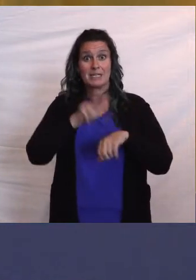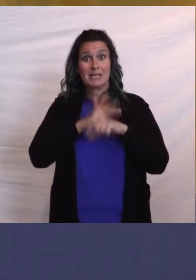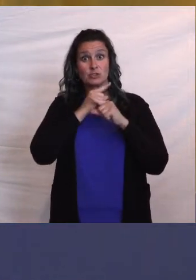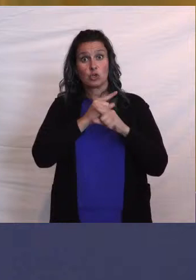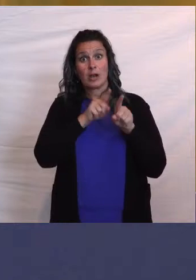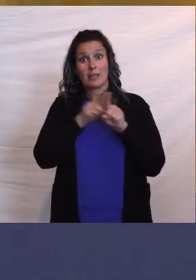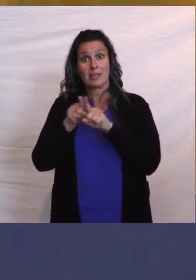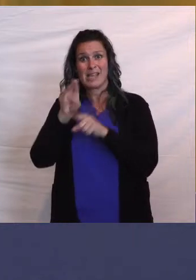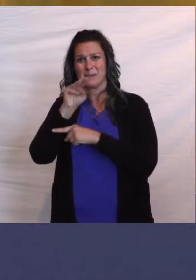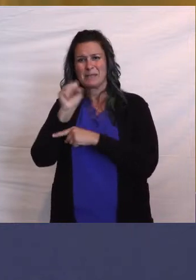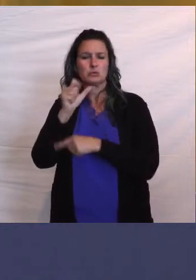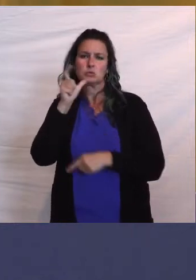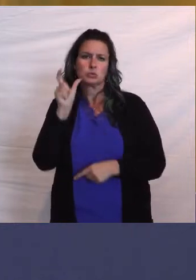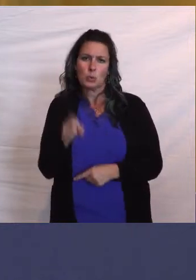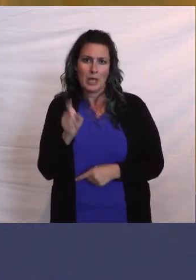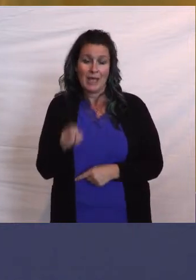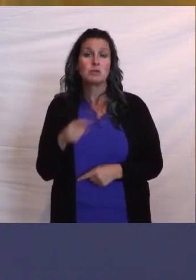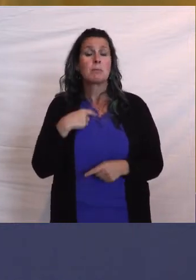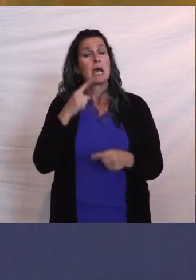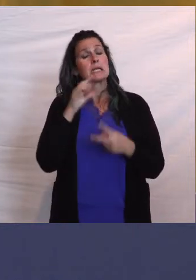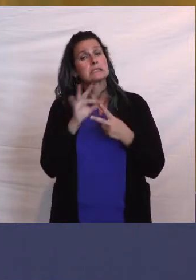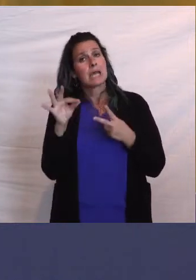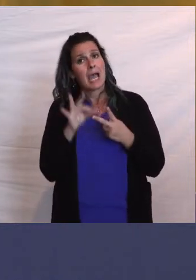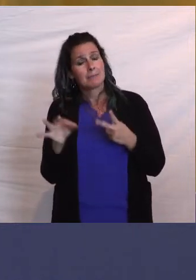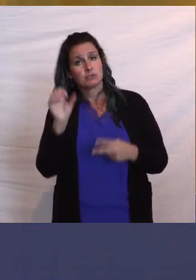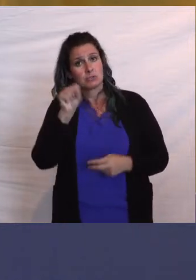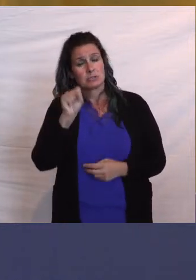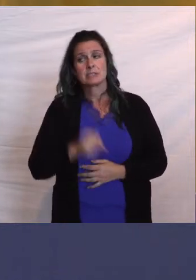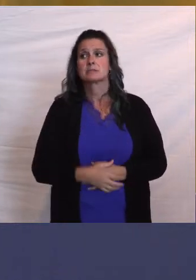that's an option that we certainly